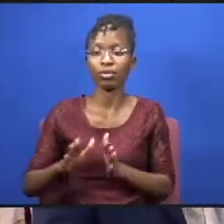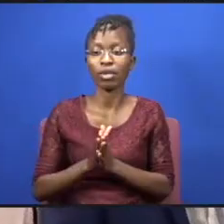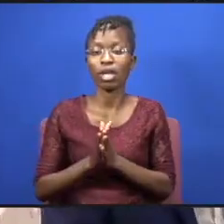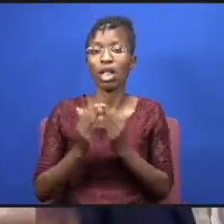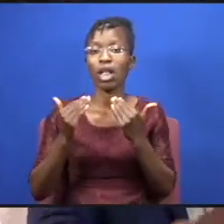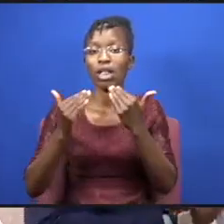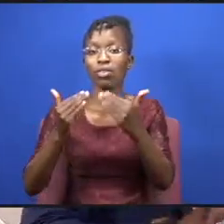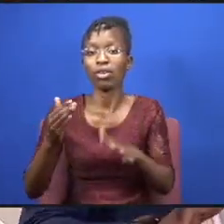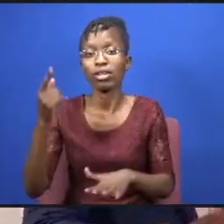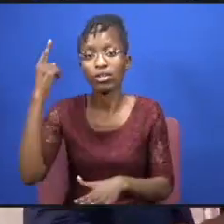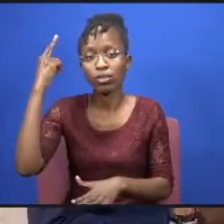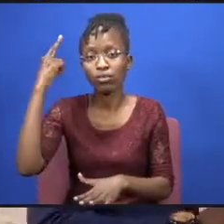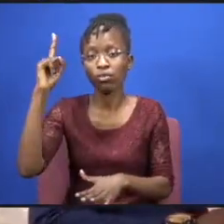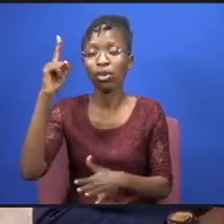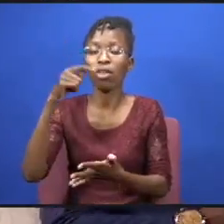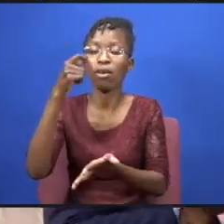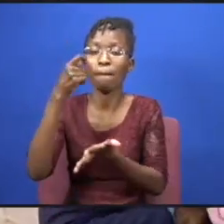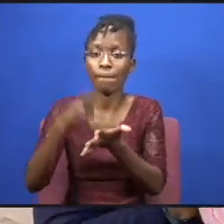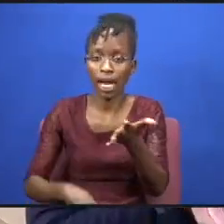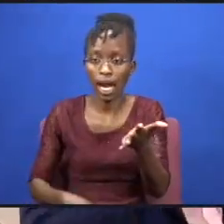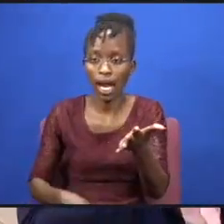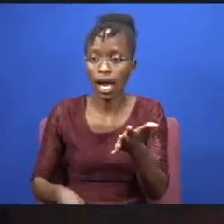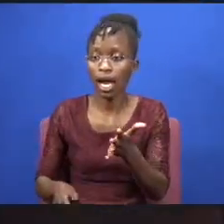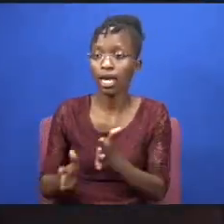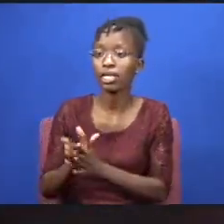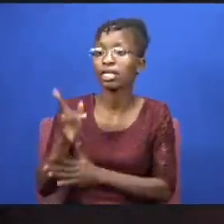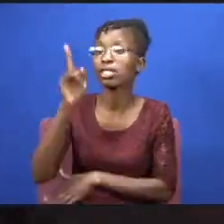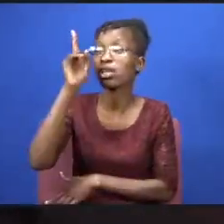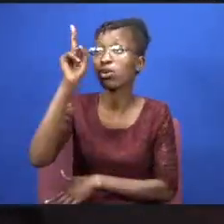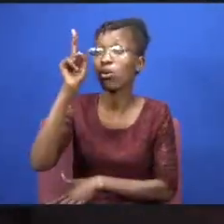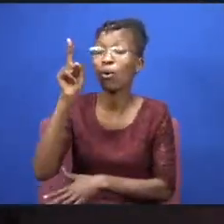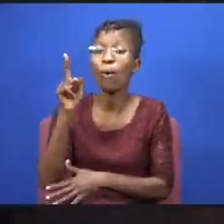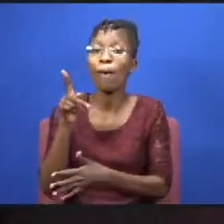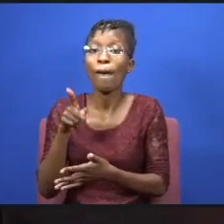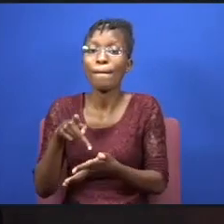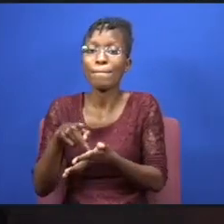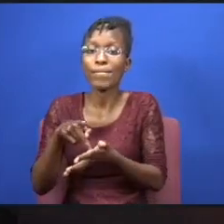cross, Jesus. Thank you for the price you